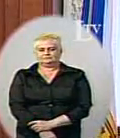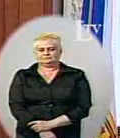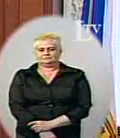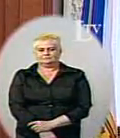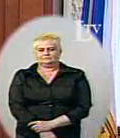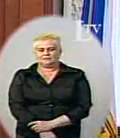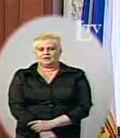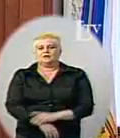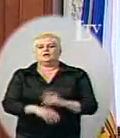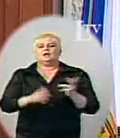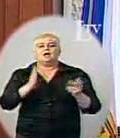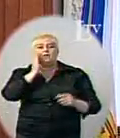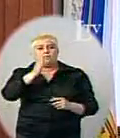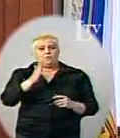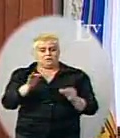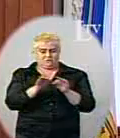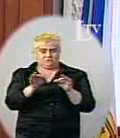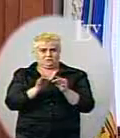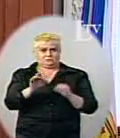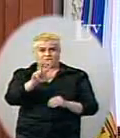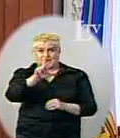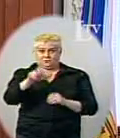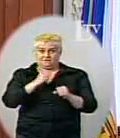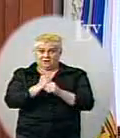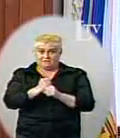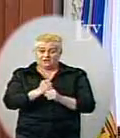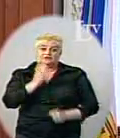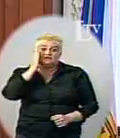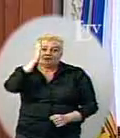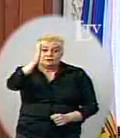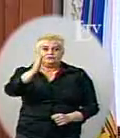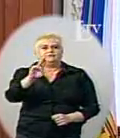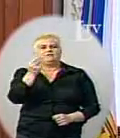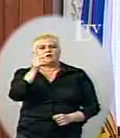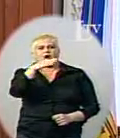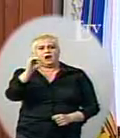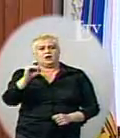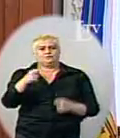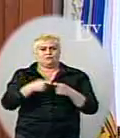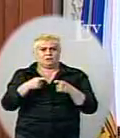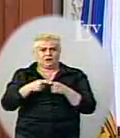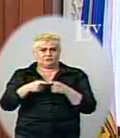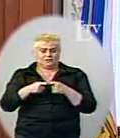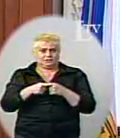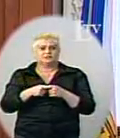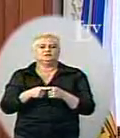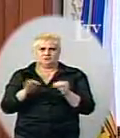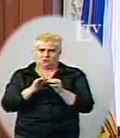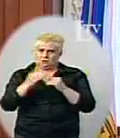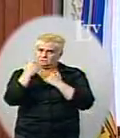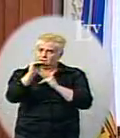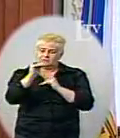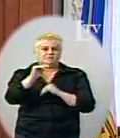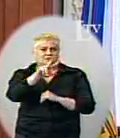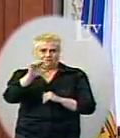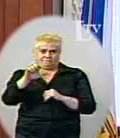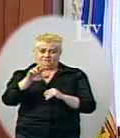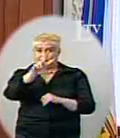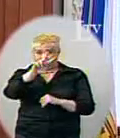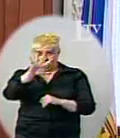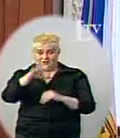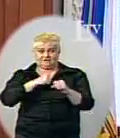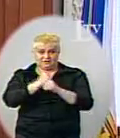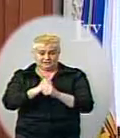Securing a 35-year price for clean Atlantic Canadian hydroelectricity, becoming a center for world-leading clean